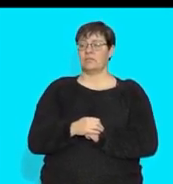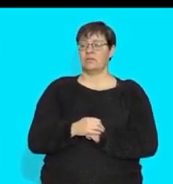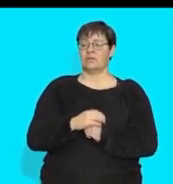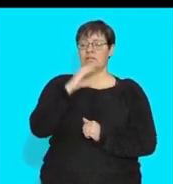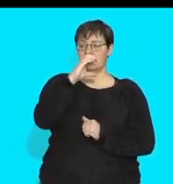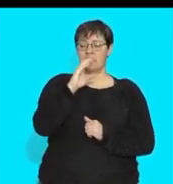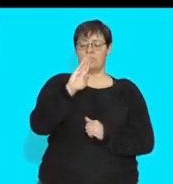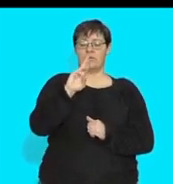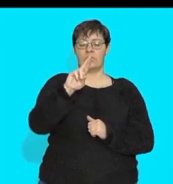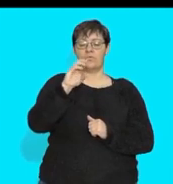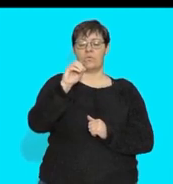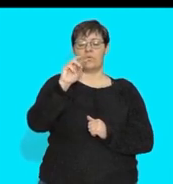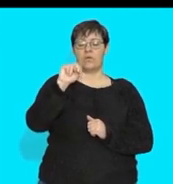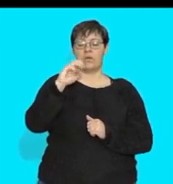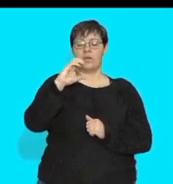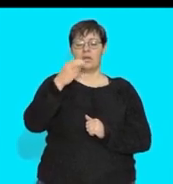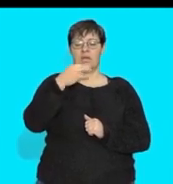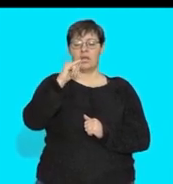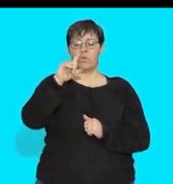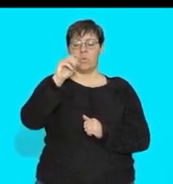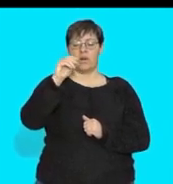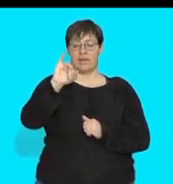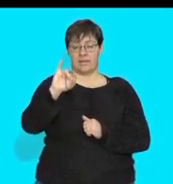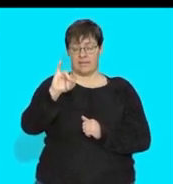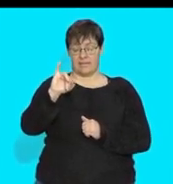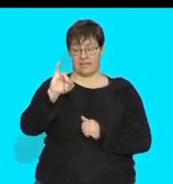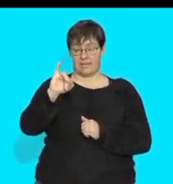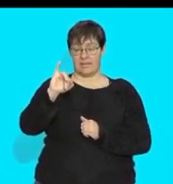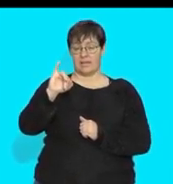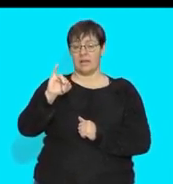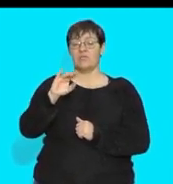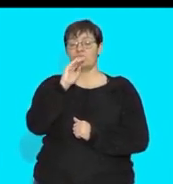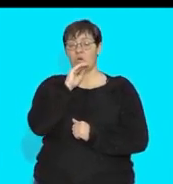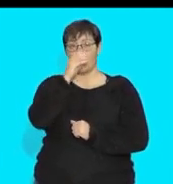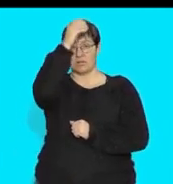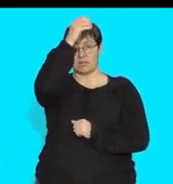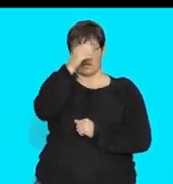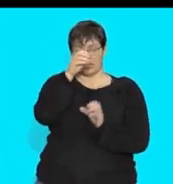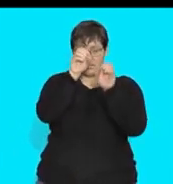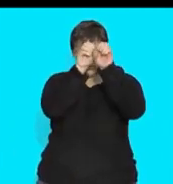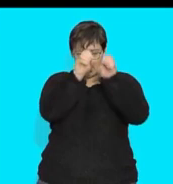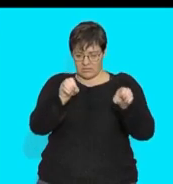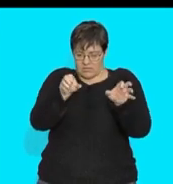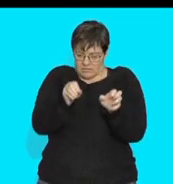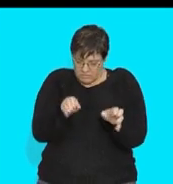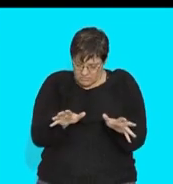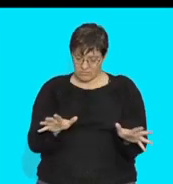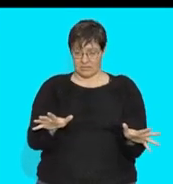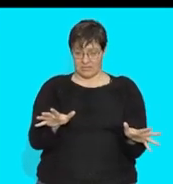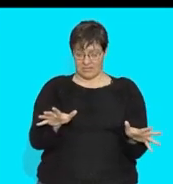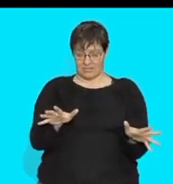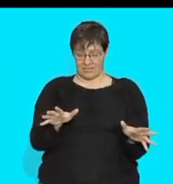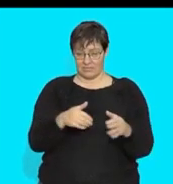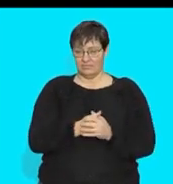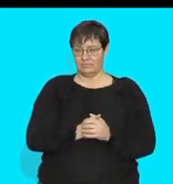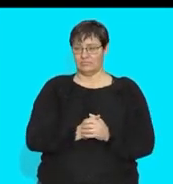C are bronchioles. So basically what it is showing you, all right, the largest